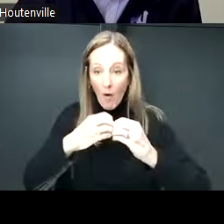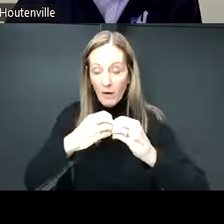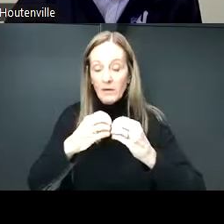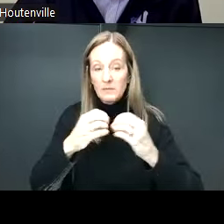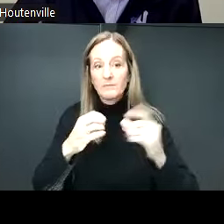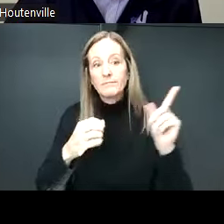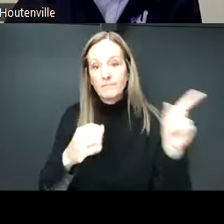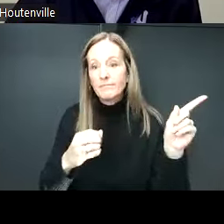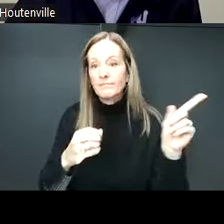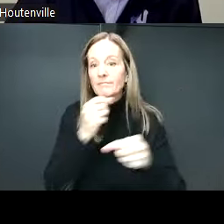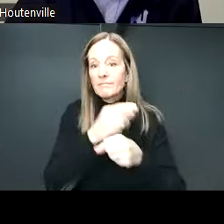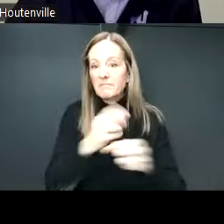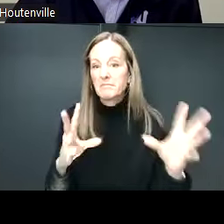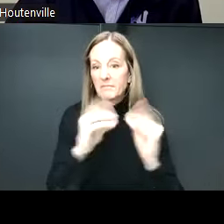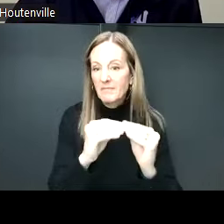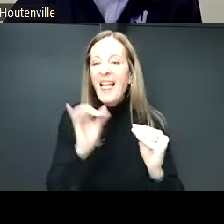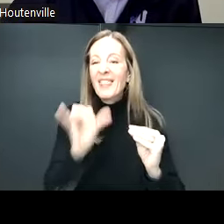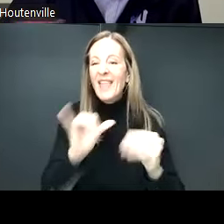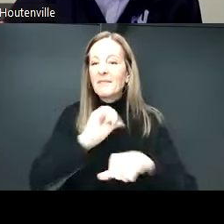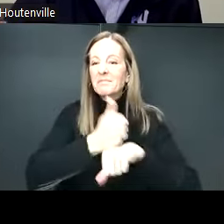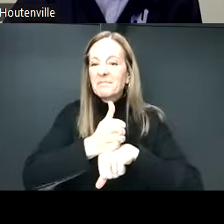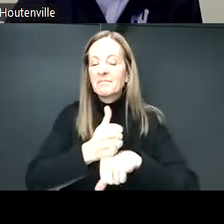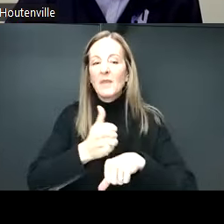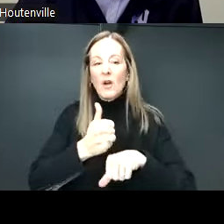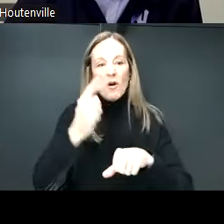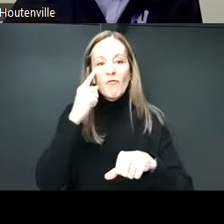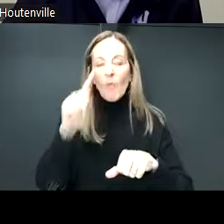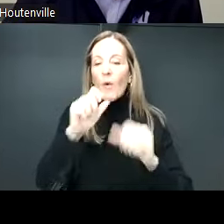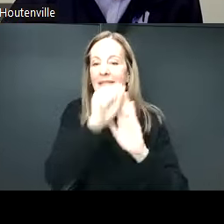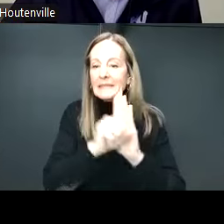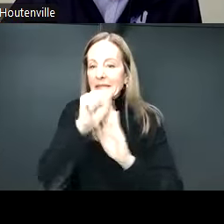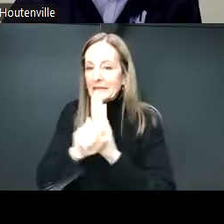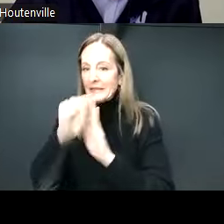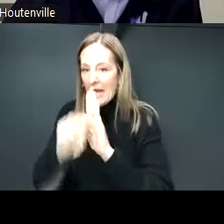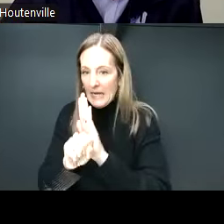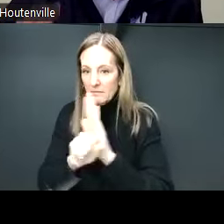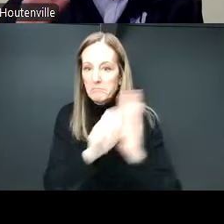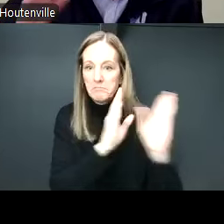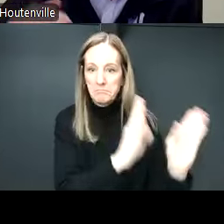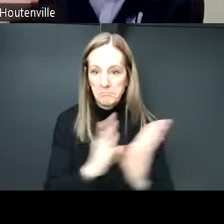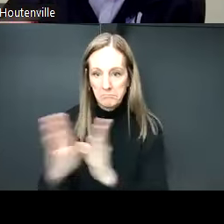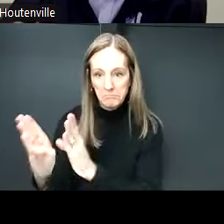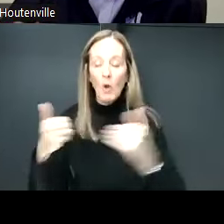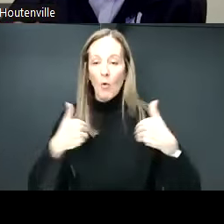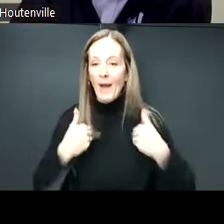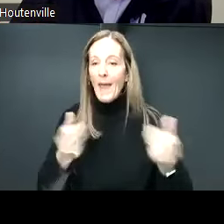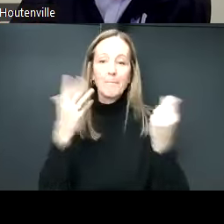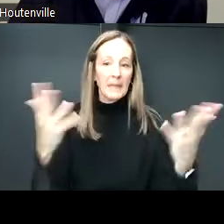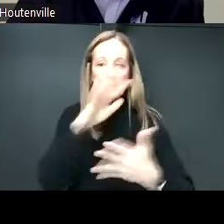is basically designed to go by state. And so we have a lot of tables with the